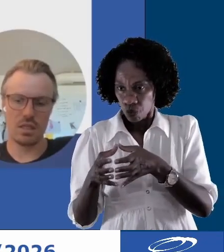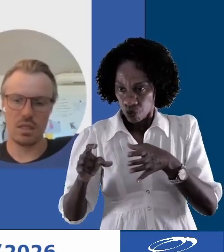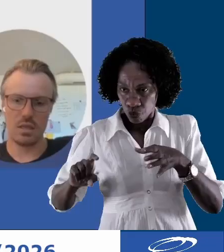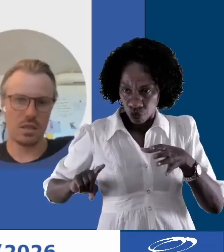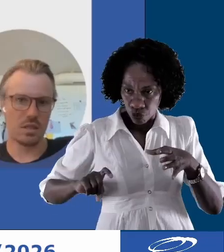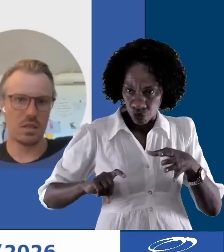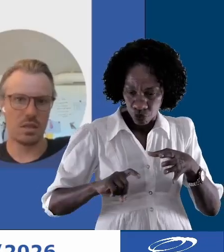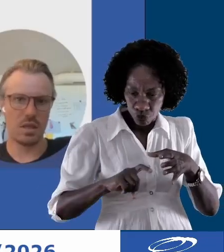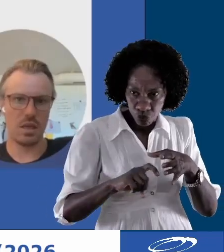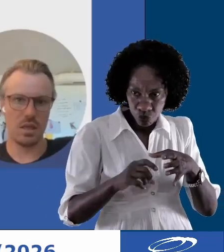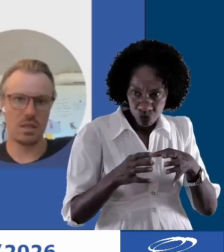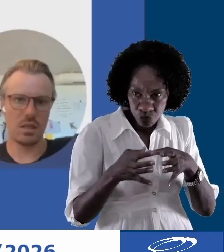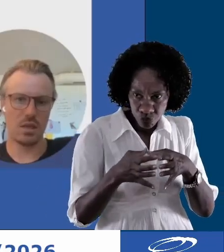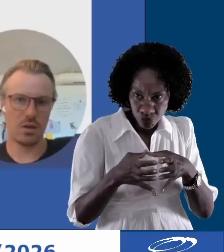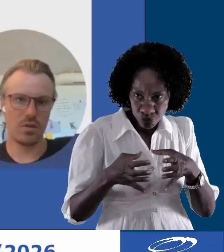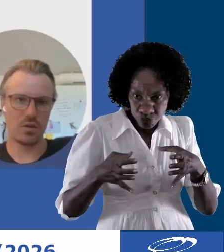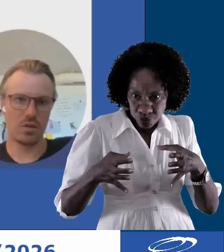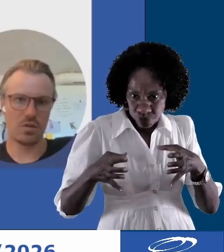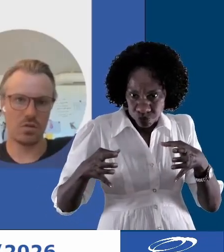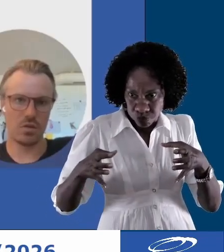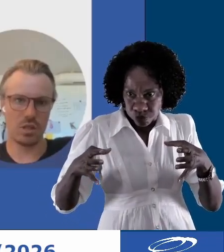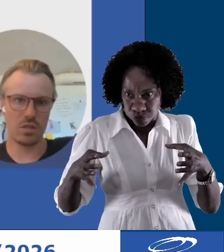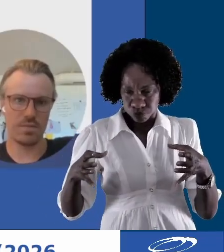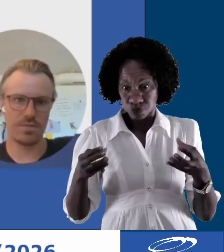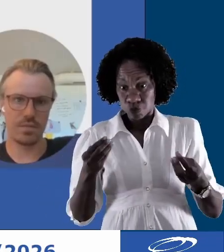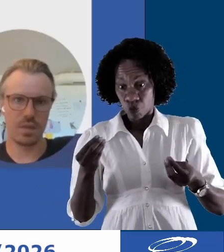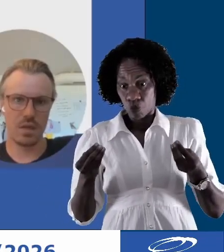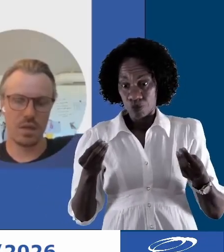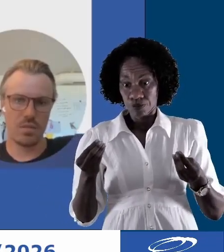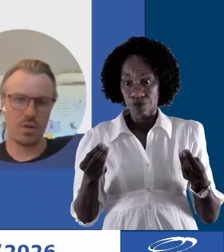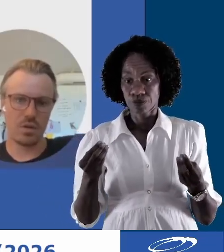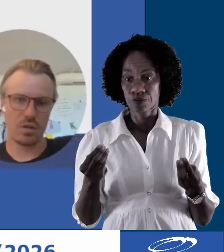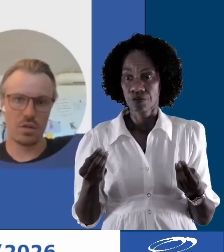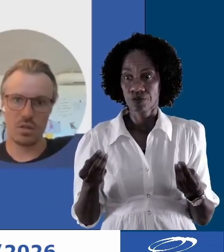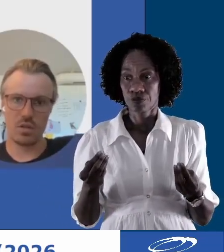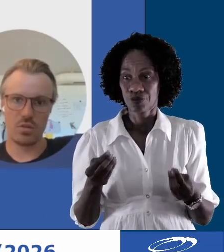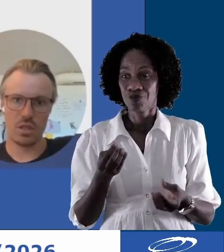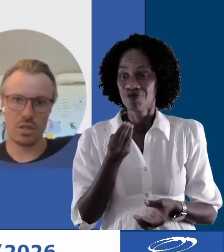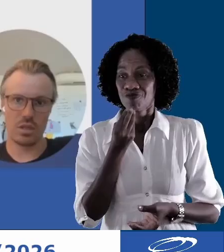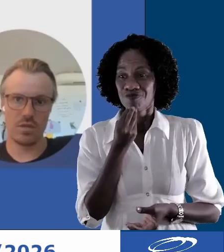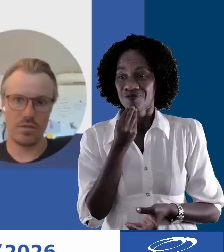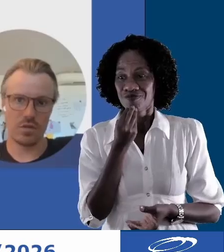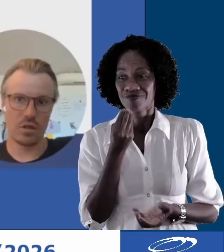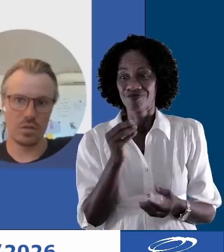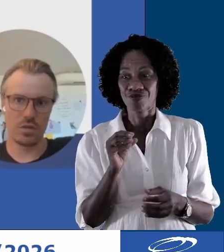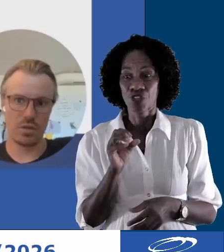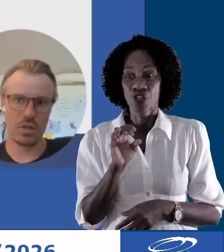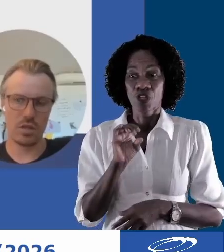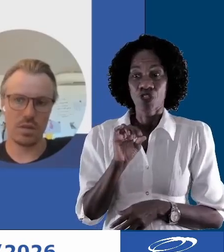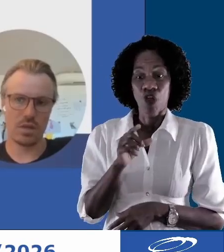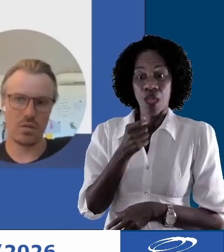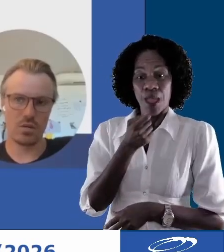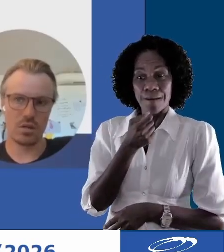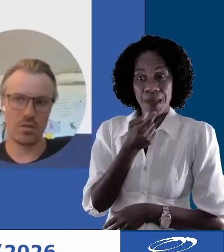easy and obvious to address, because the situation and physiology between